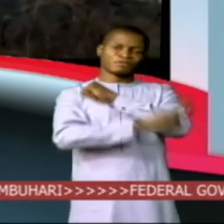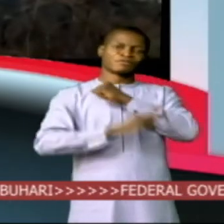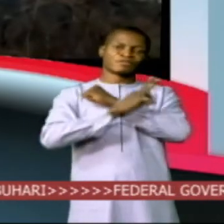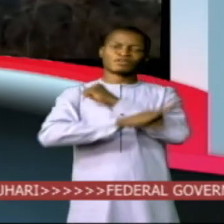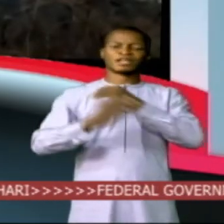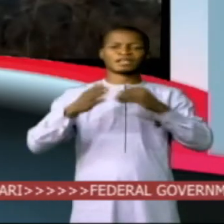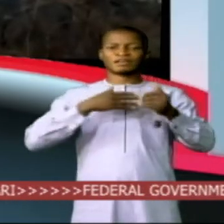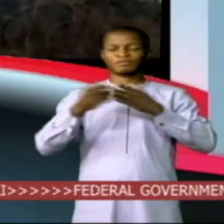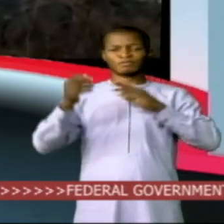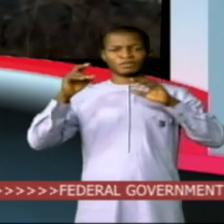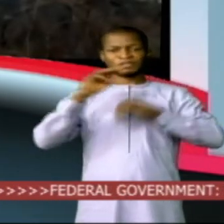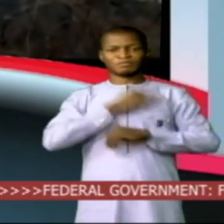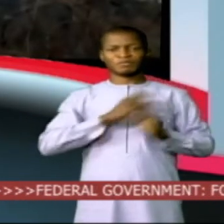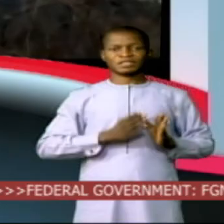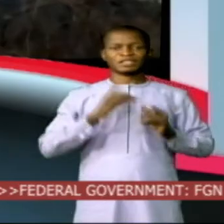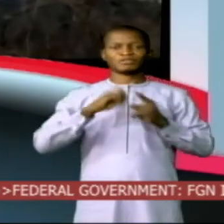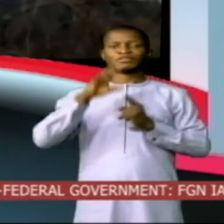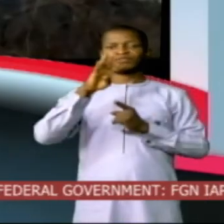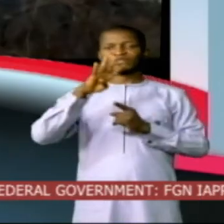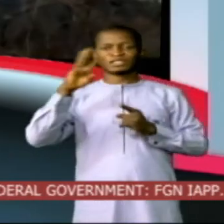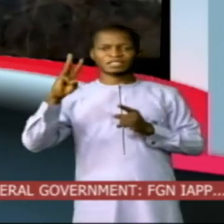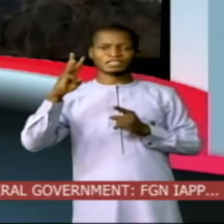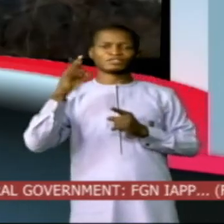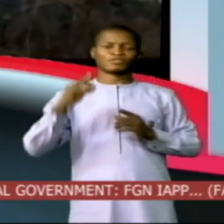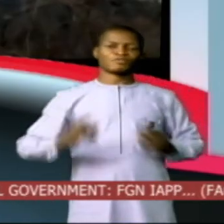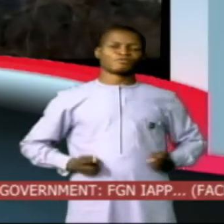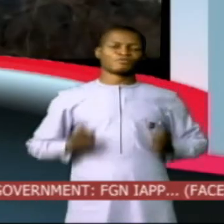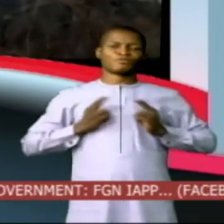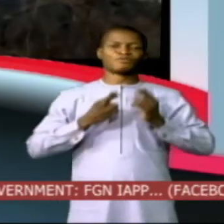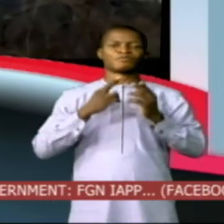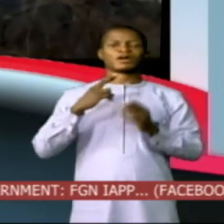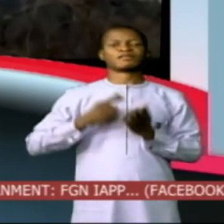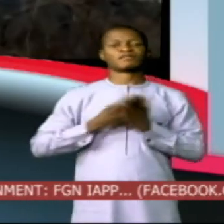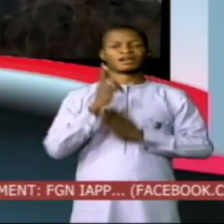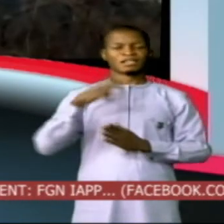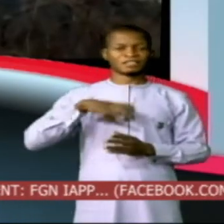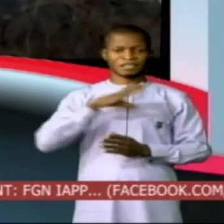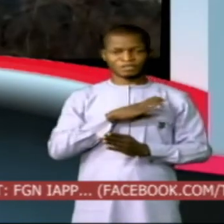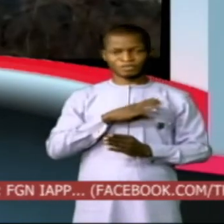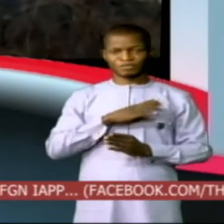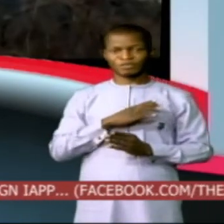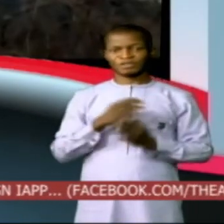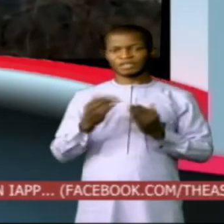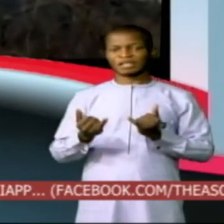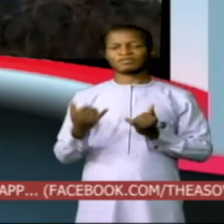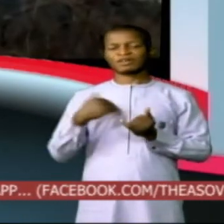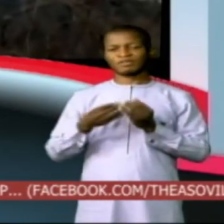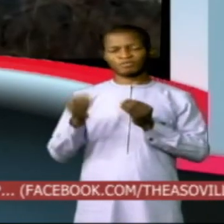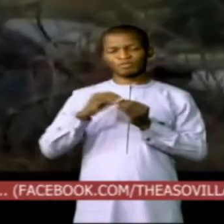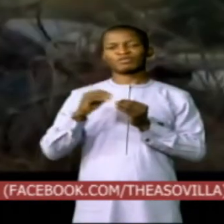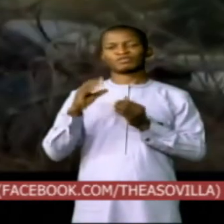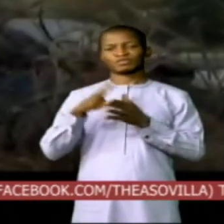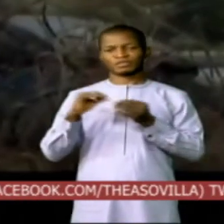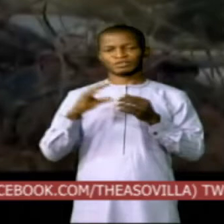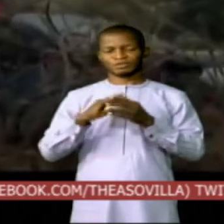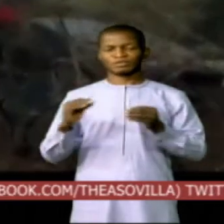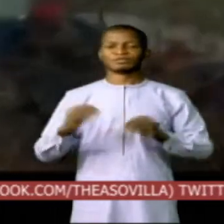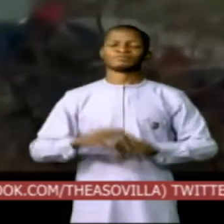Onyema to the 46th session of Human Rights Council. Adebola Brooklyn Sunday reports.